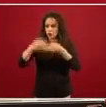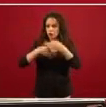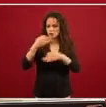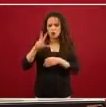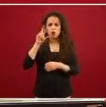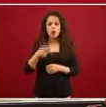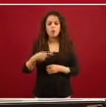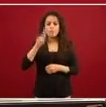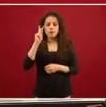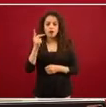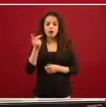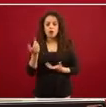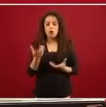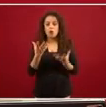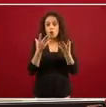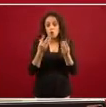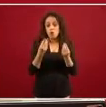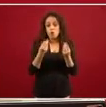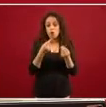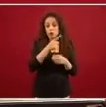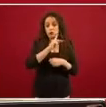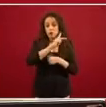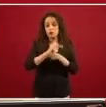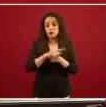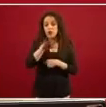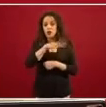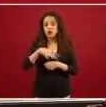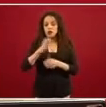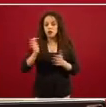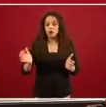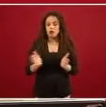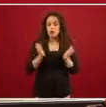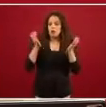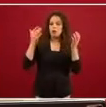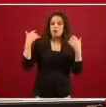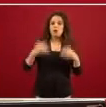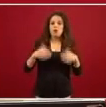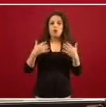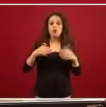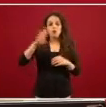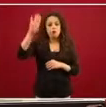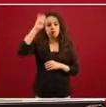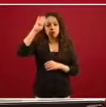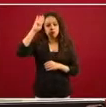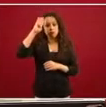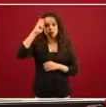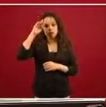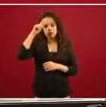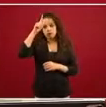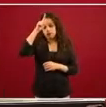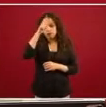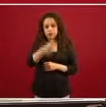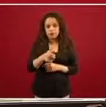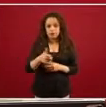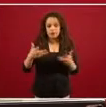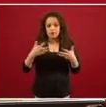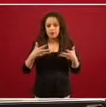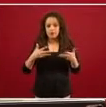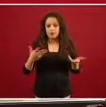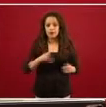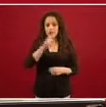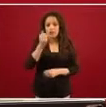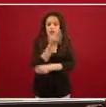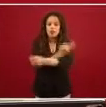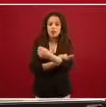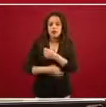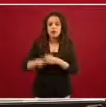not all of them, but a good number of them, is that they were caught by surprise by this epidemic.